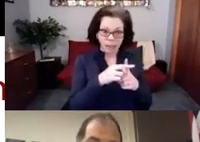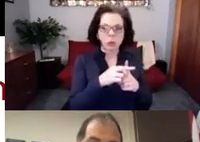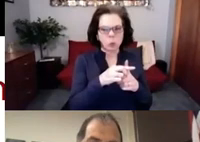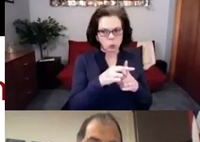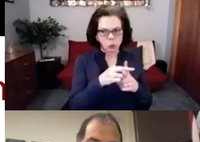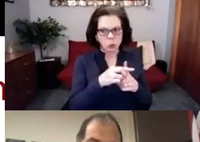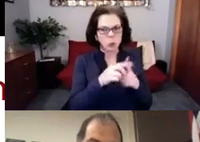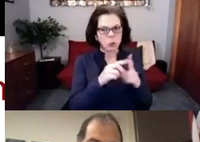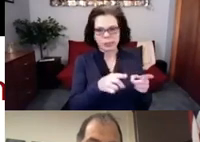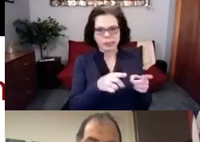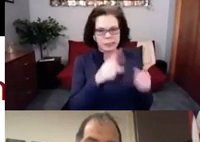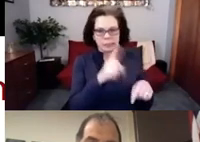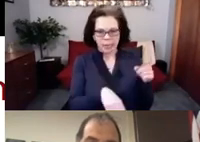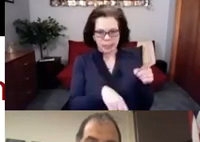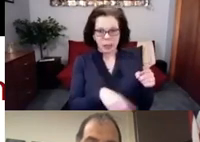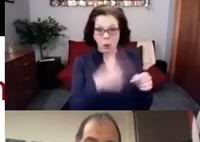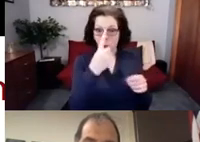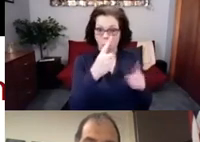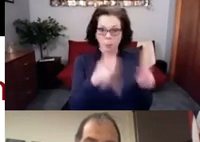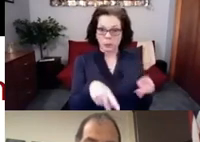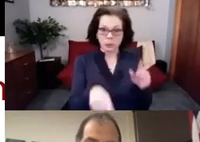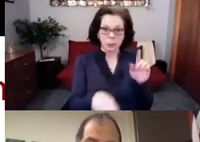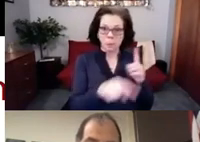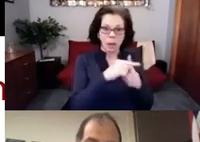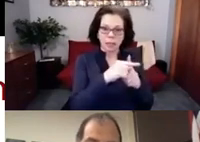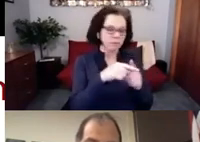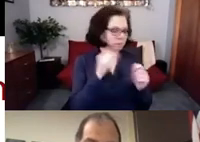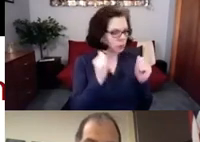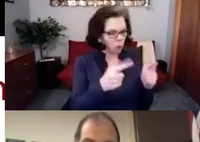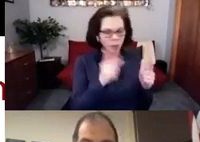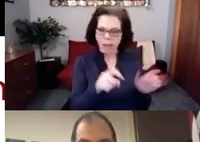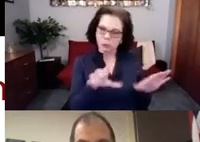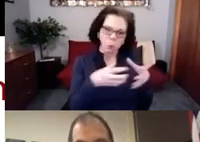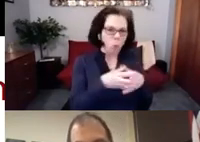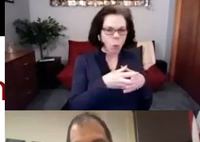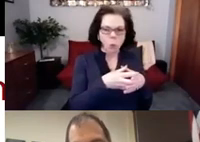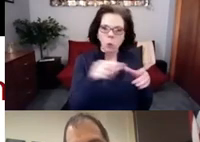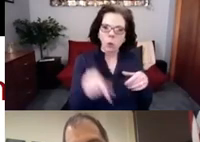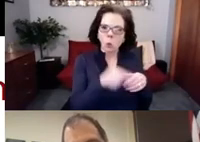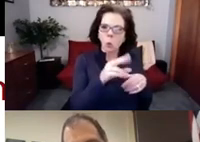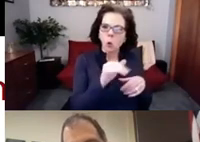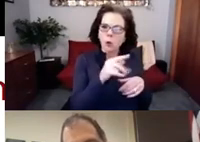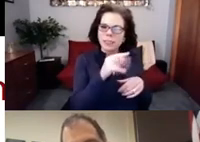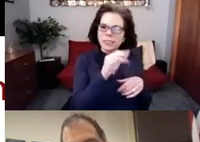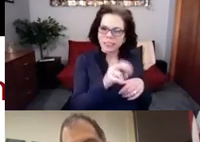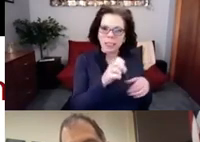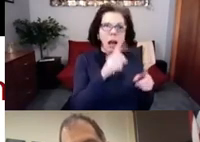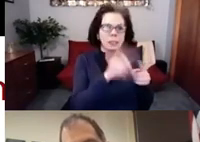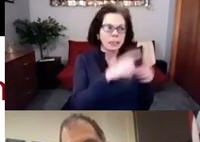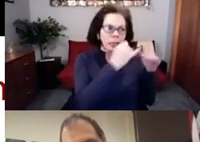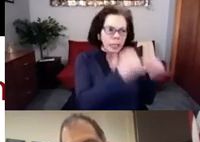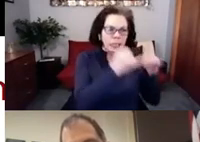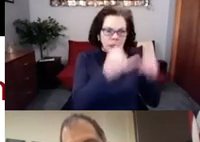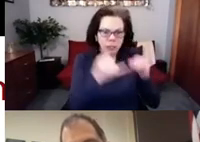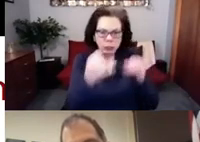person in the pool was positive, all would be quarantined until they were individually tested. This manner of